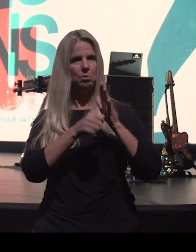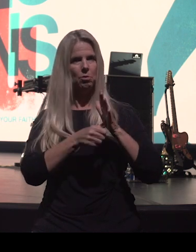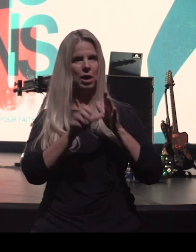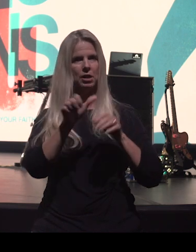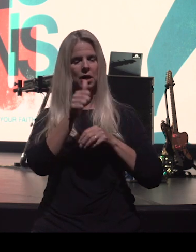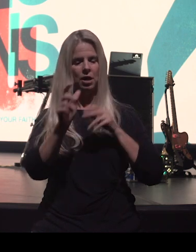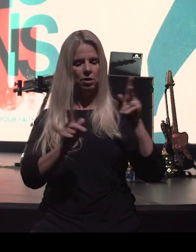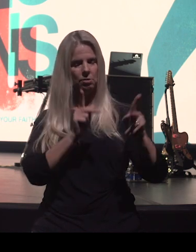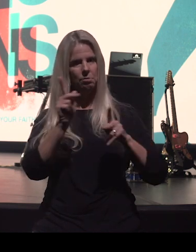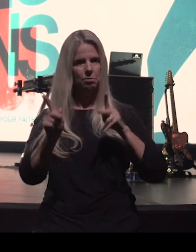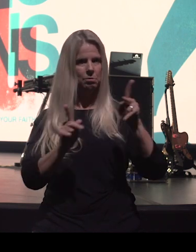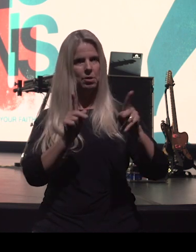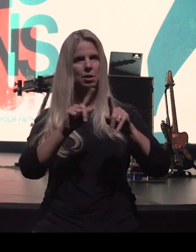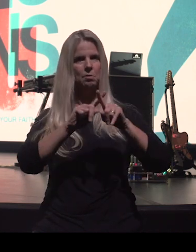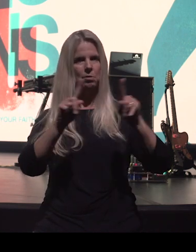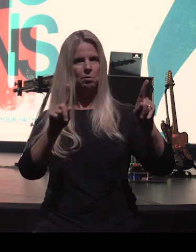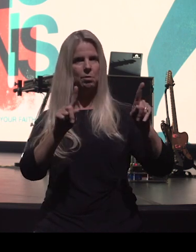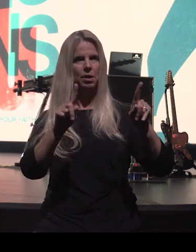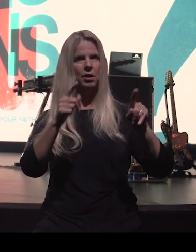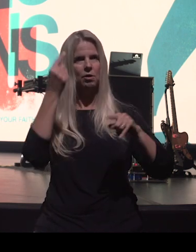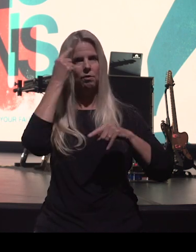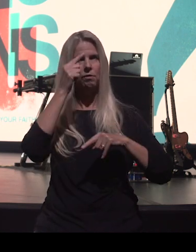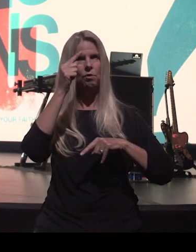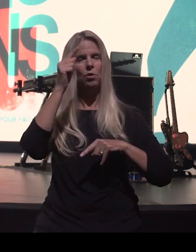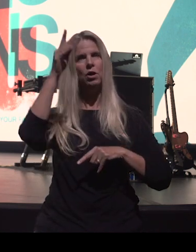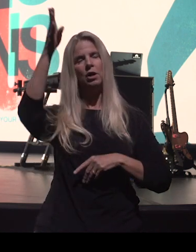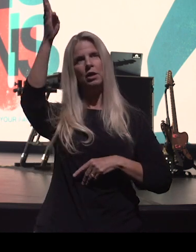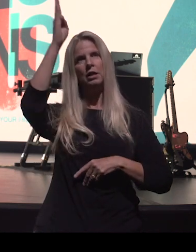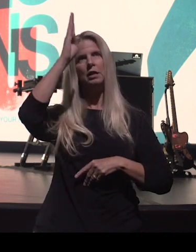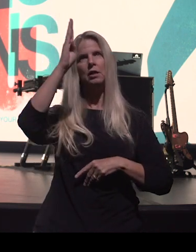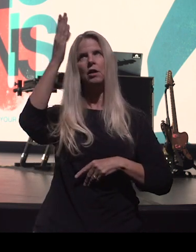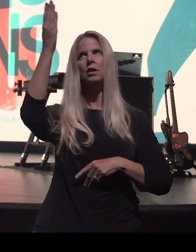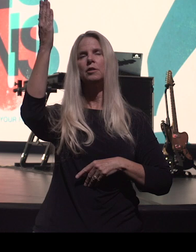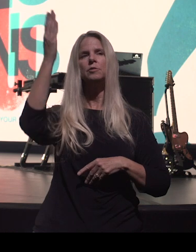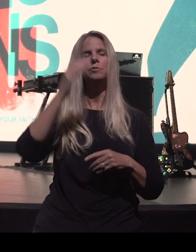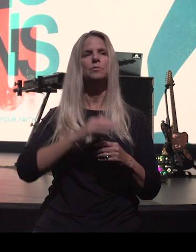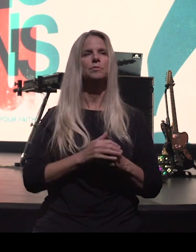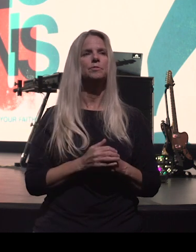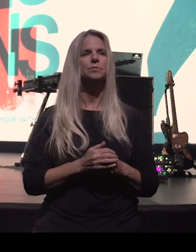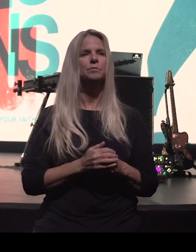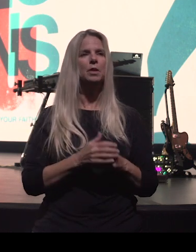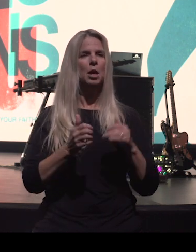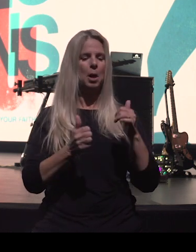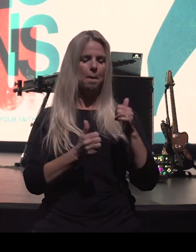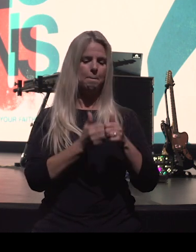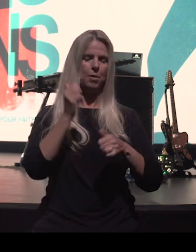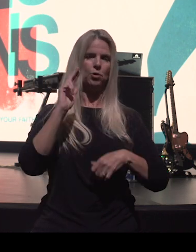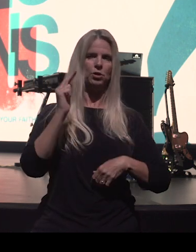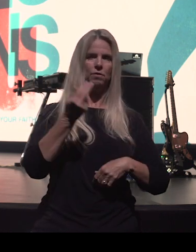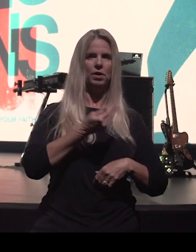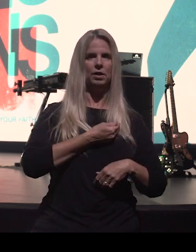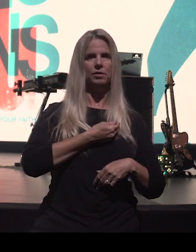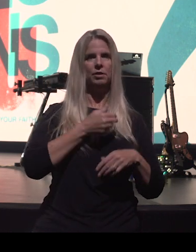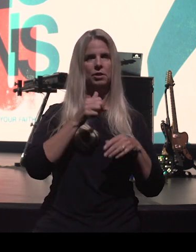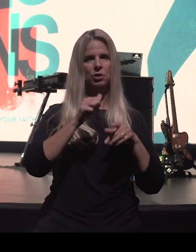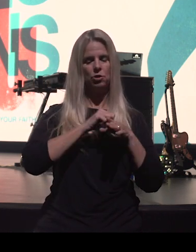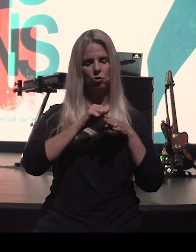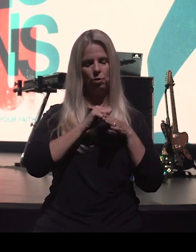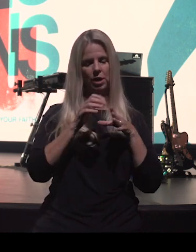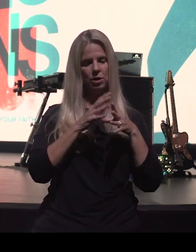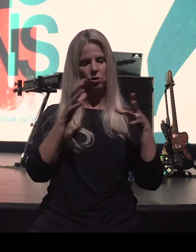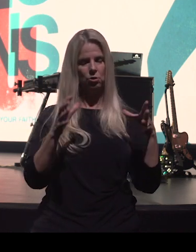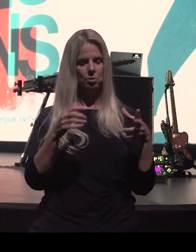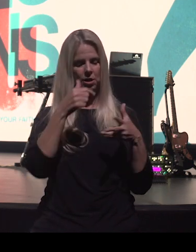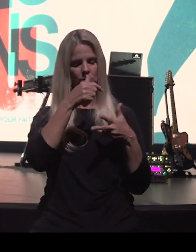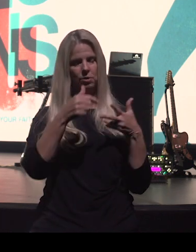Here's what I know. Most of us have been overtraining in an area, and it's got us stuck. And you can get